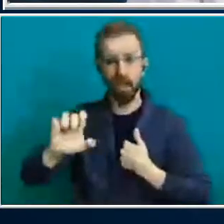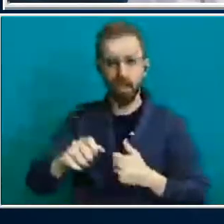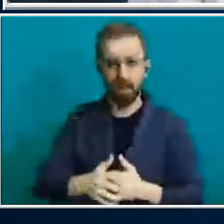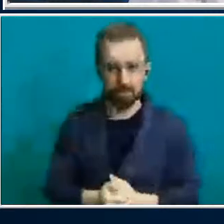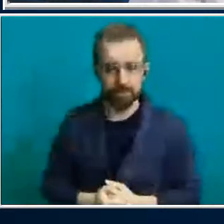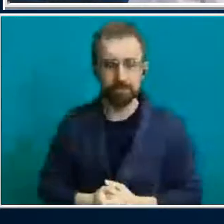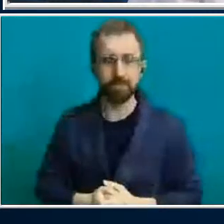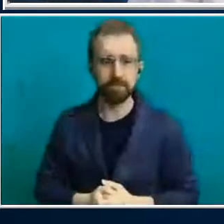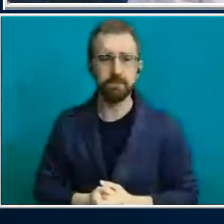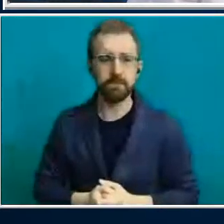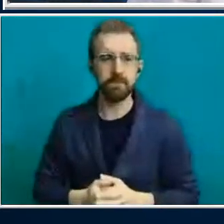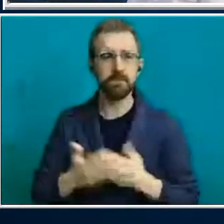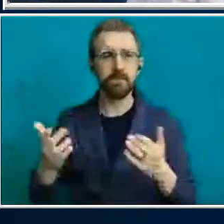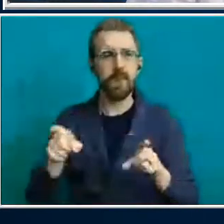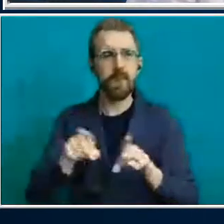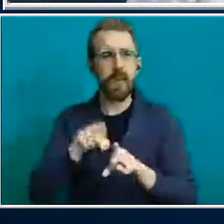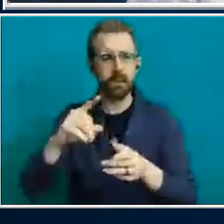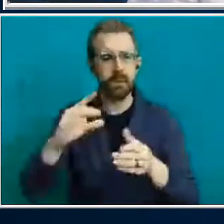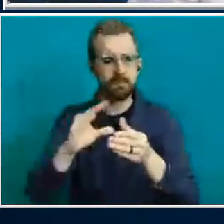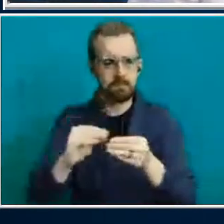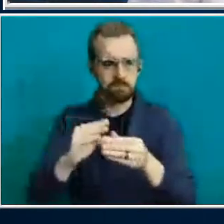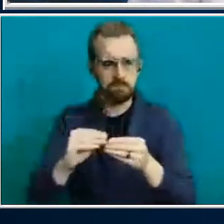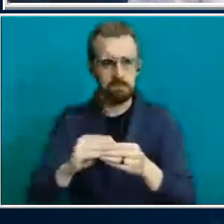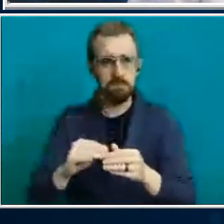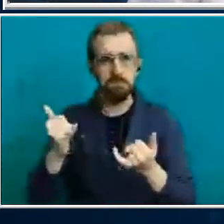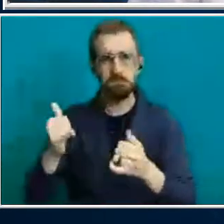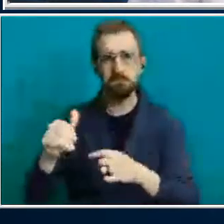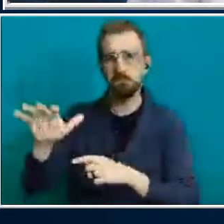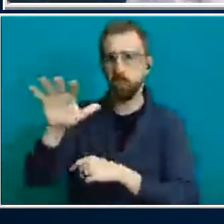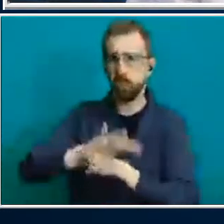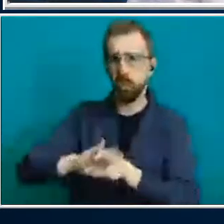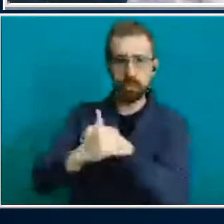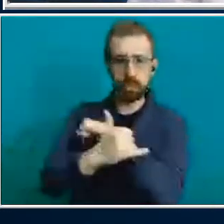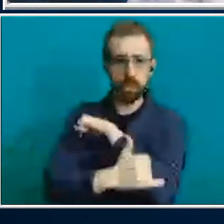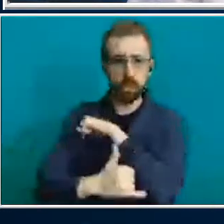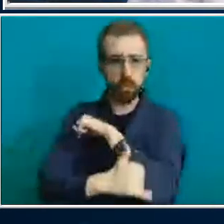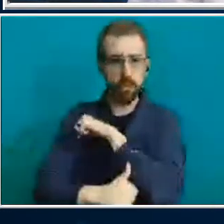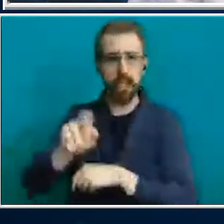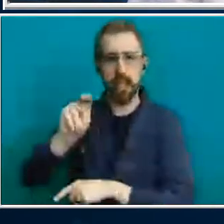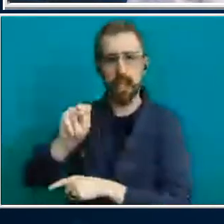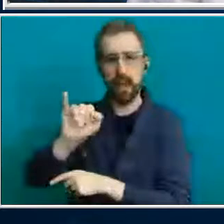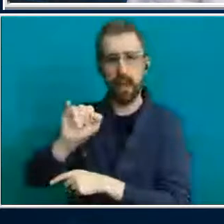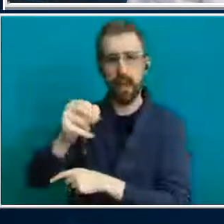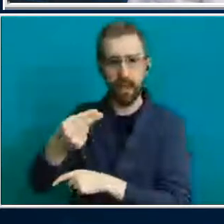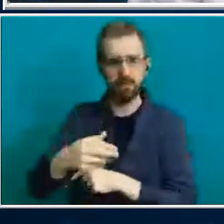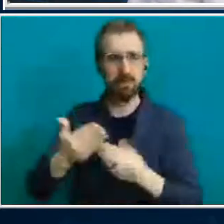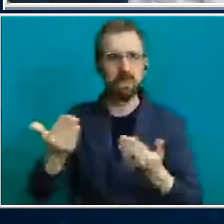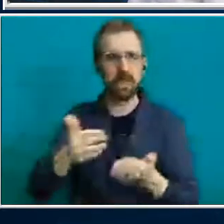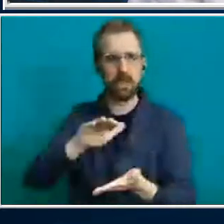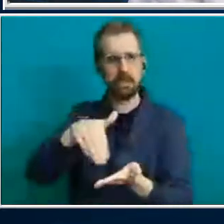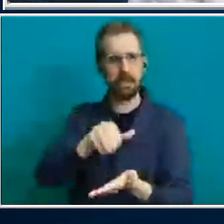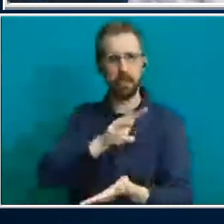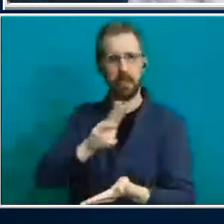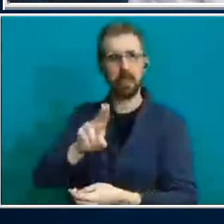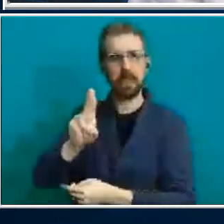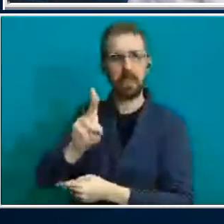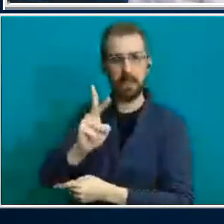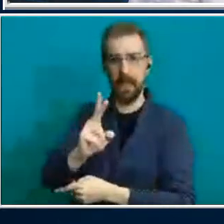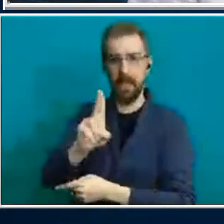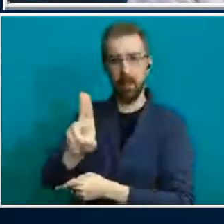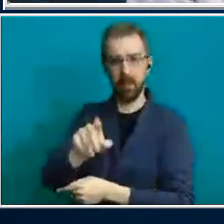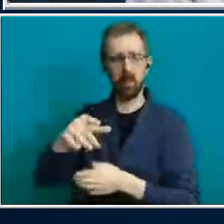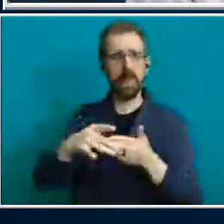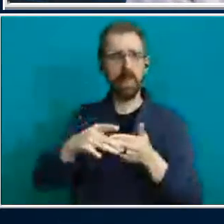So as you said, this is a national program from the NIH. Here in the Midwest, KU Medical Center is the lead institution